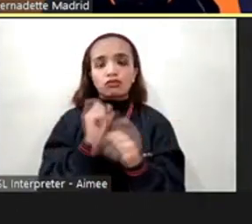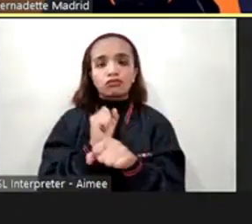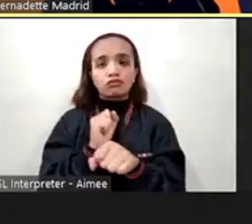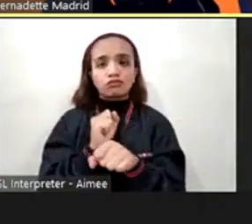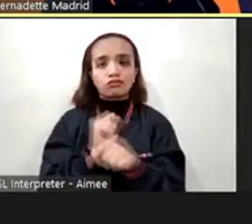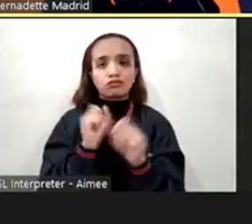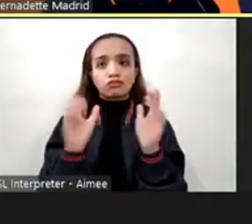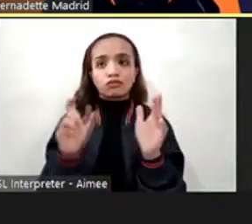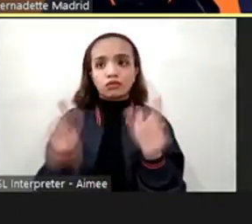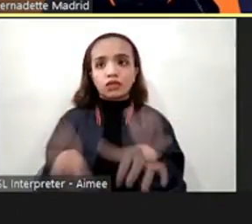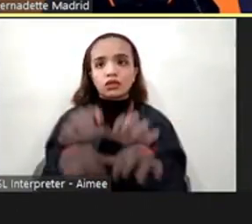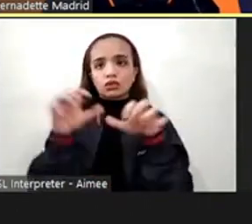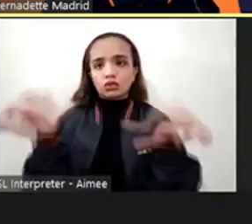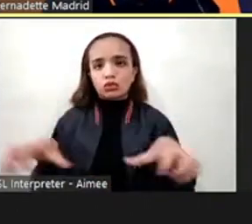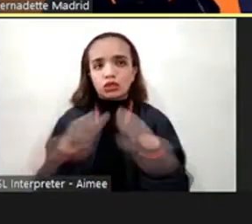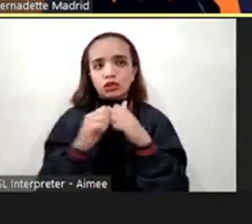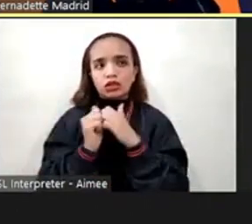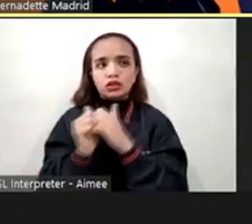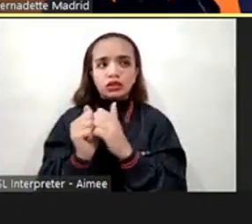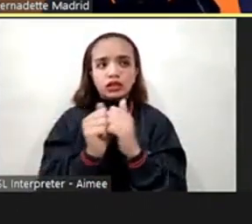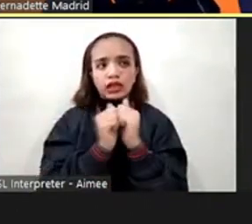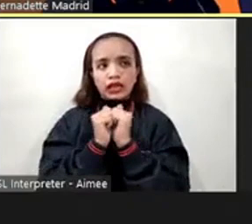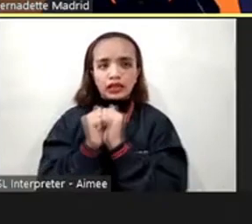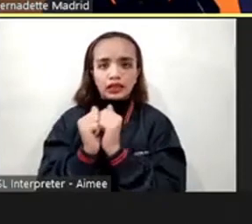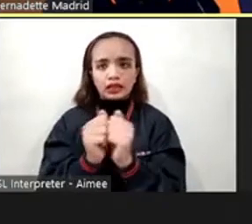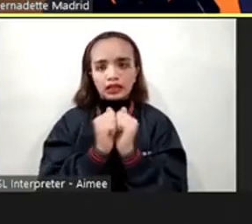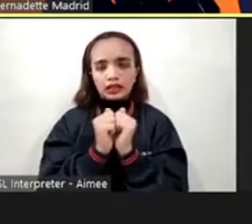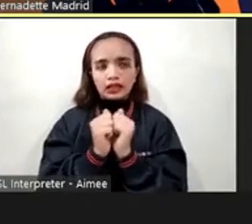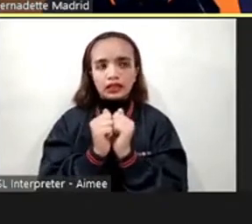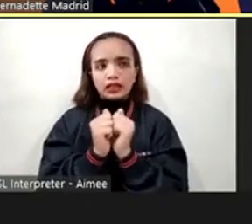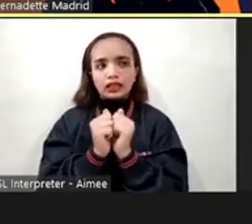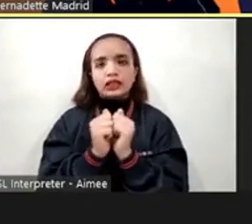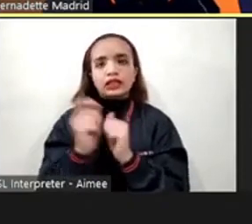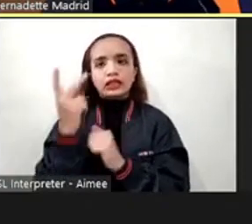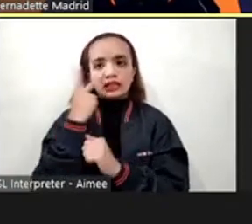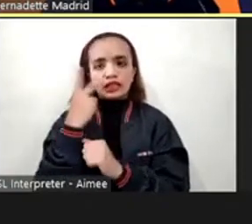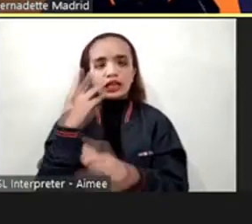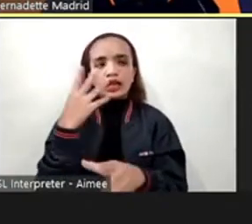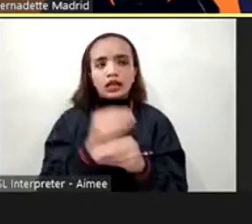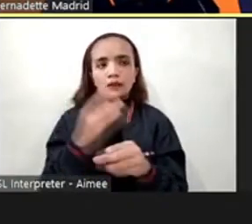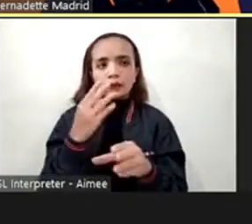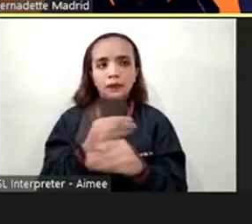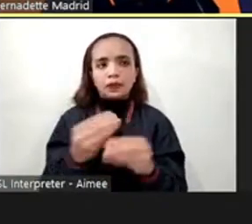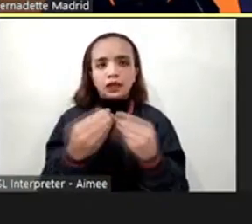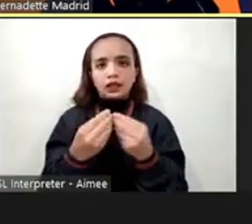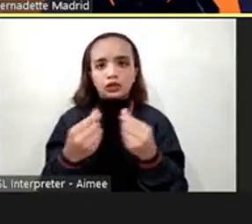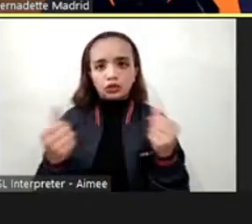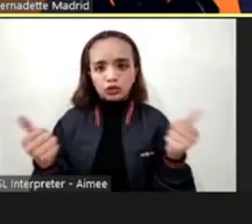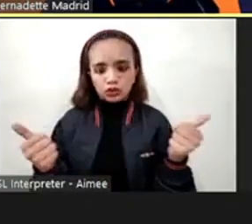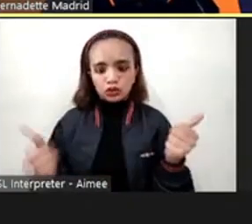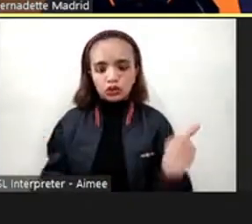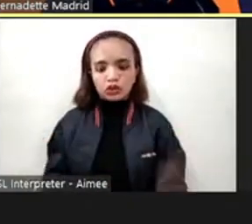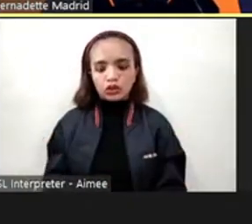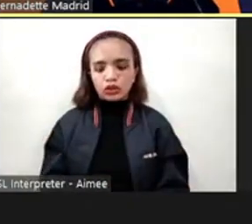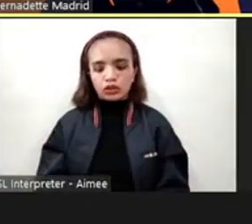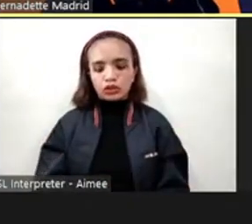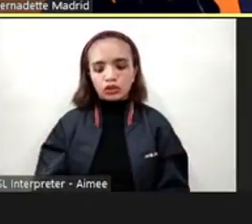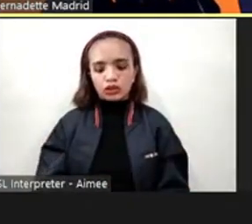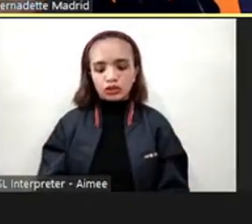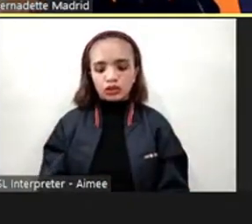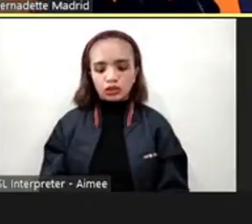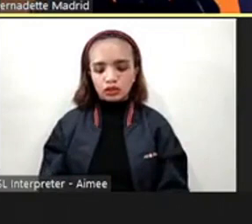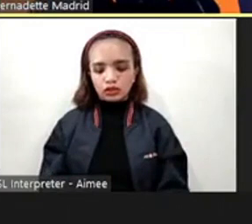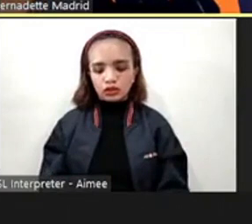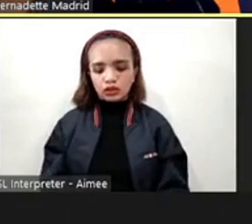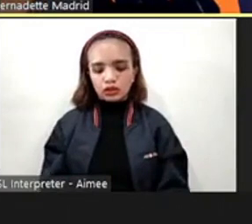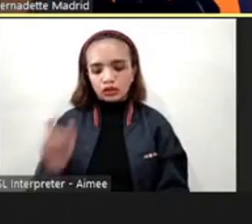working together as a team and looking at solutions, working out solutions together as a team.